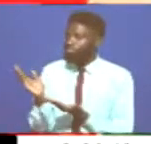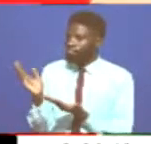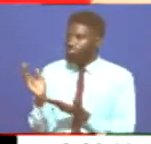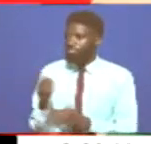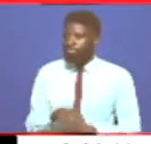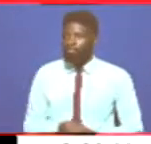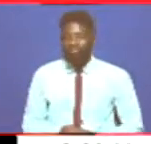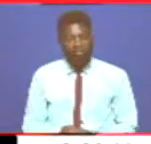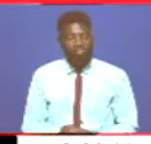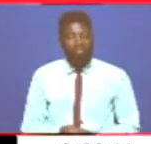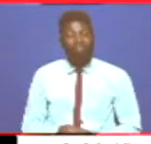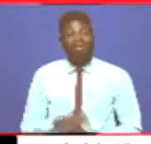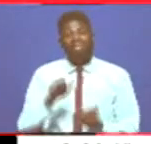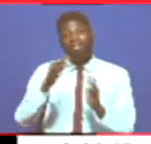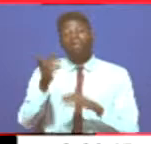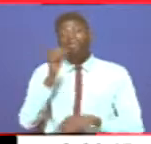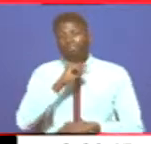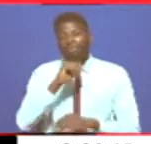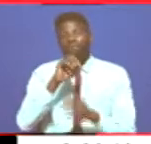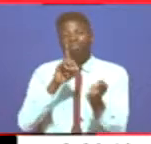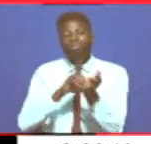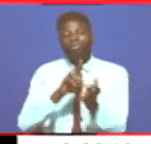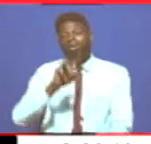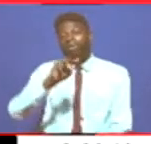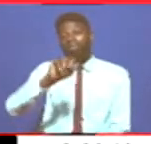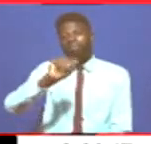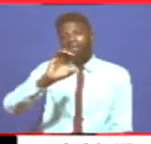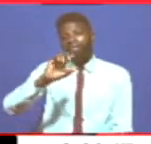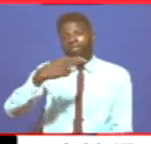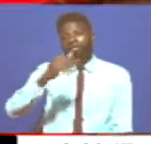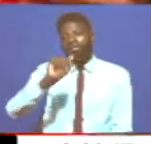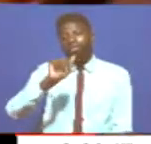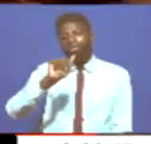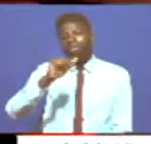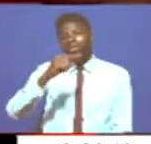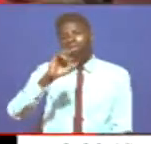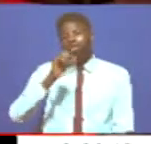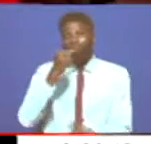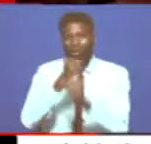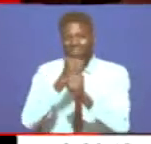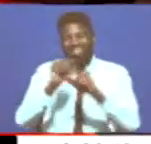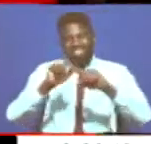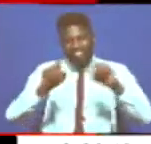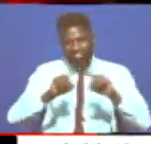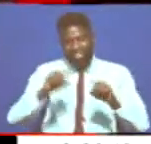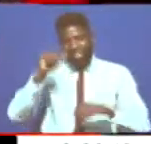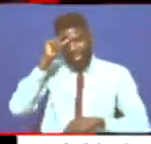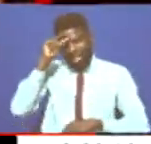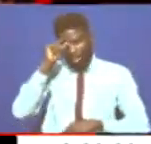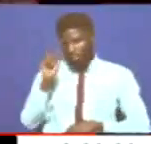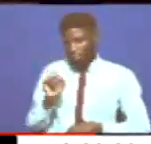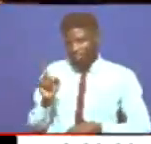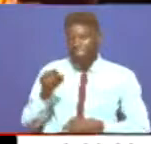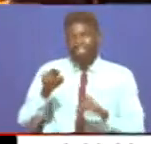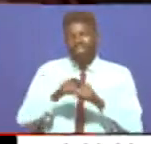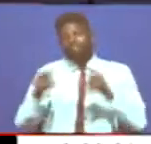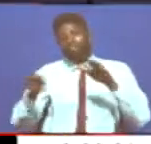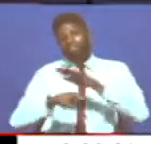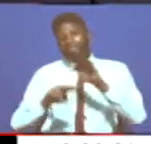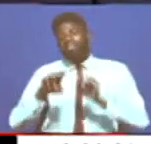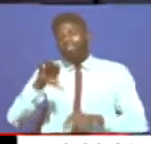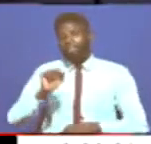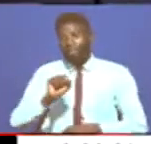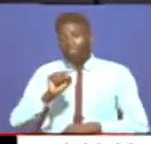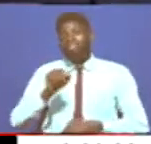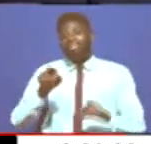The late Dr. Wilfred Mashage served in several government ministries as an assistant minister and was at one time appointed a cabinet